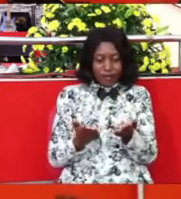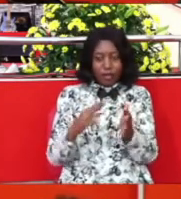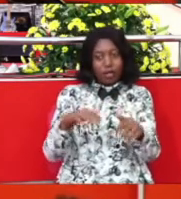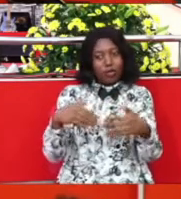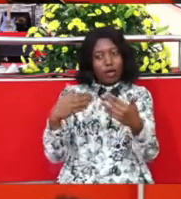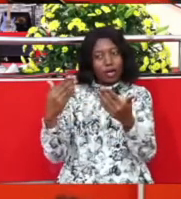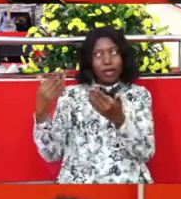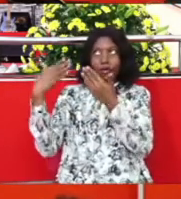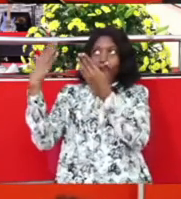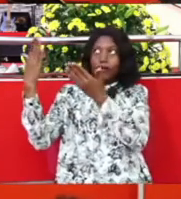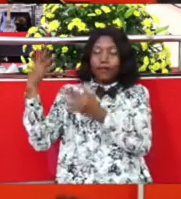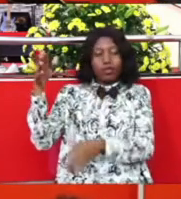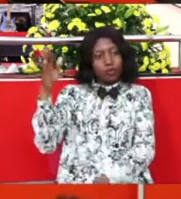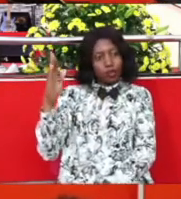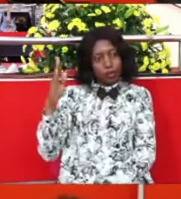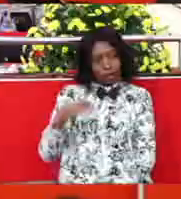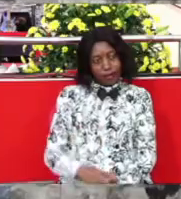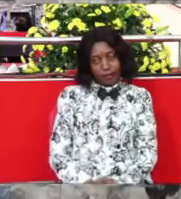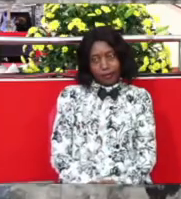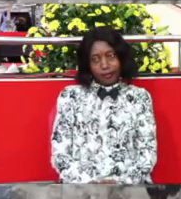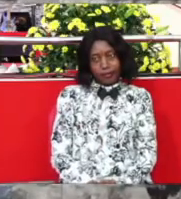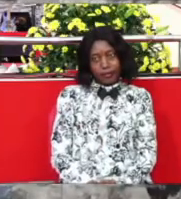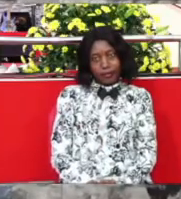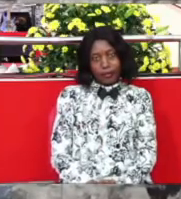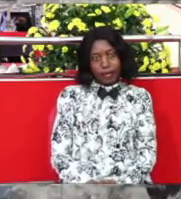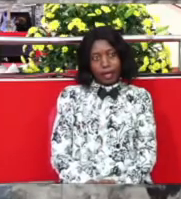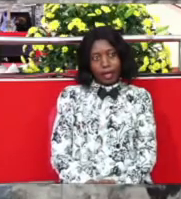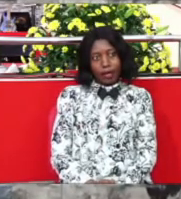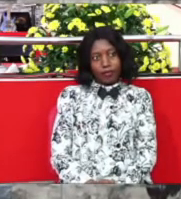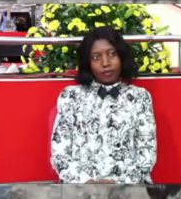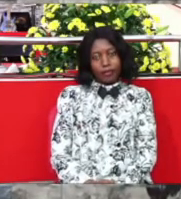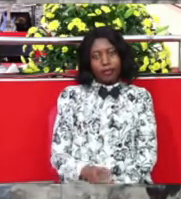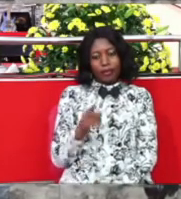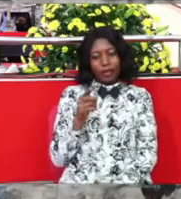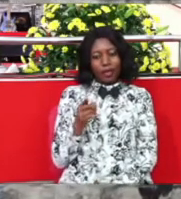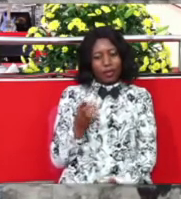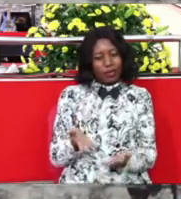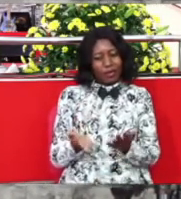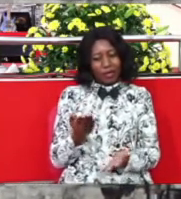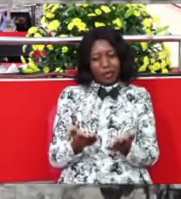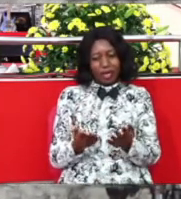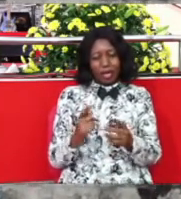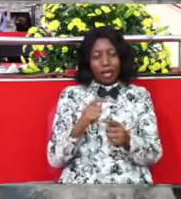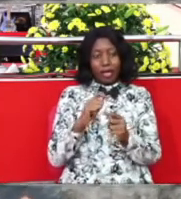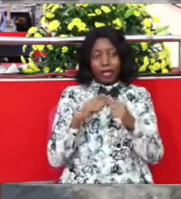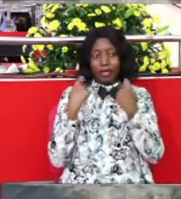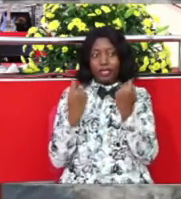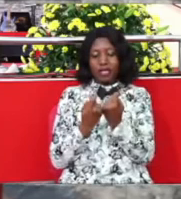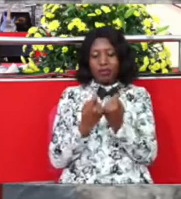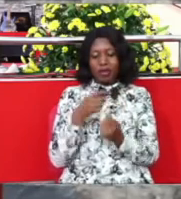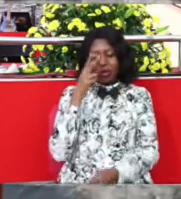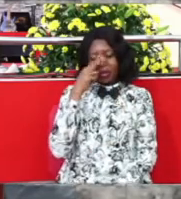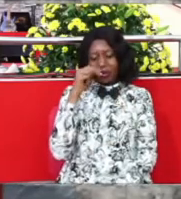gani ama unafanya vipi? Are you in this team we normally joke around and said they belongs to